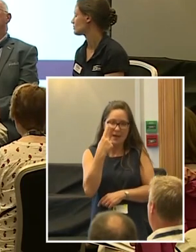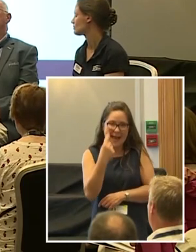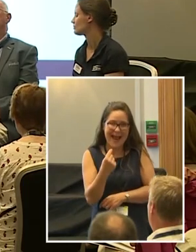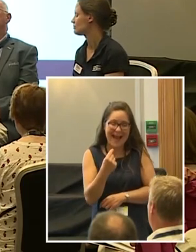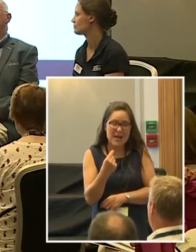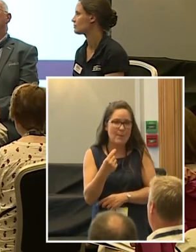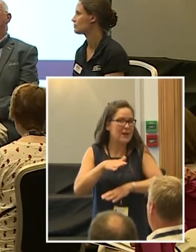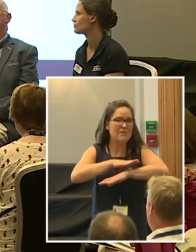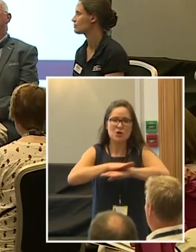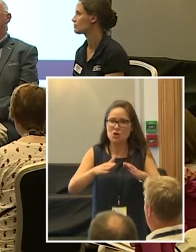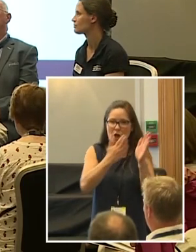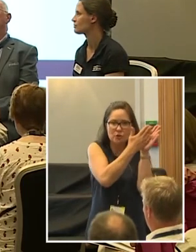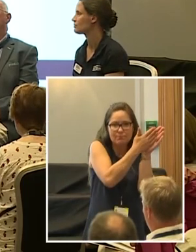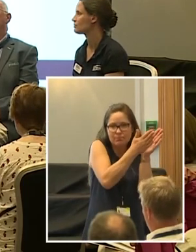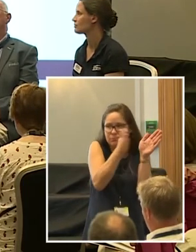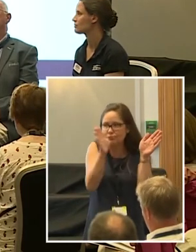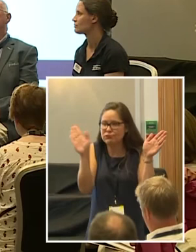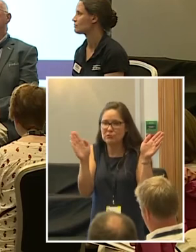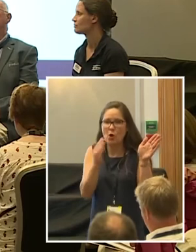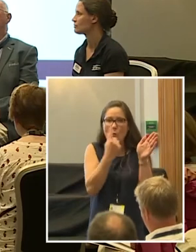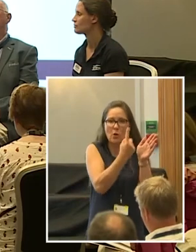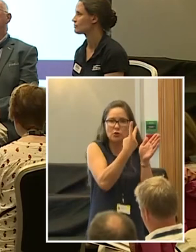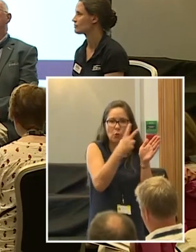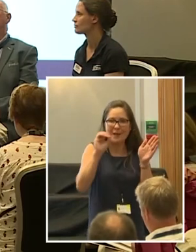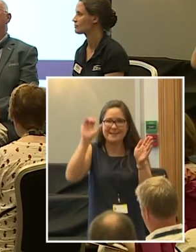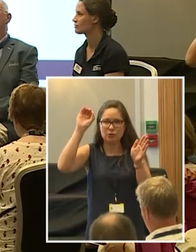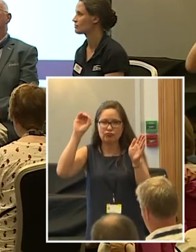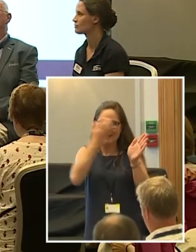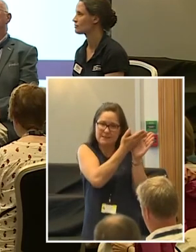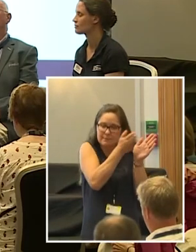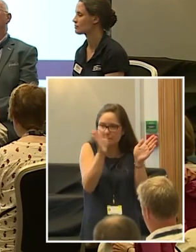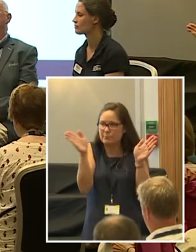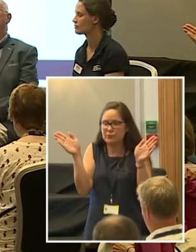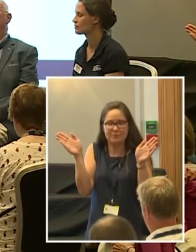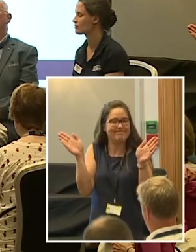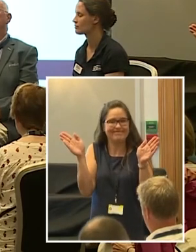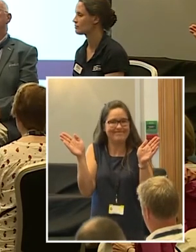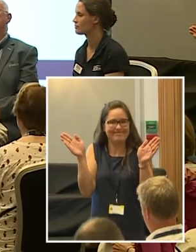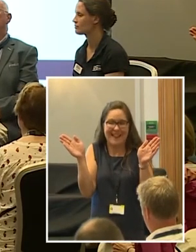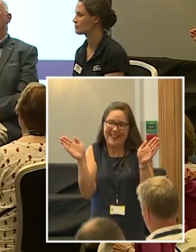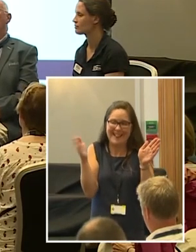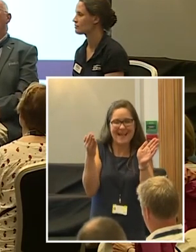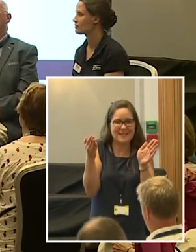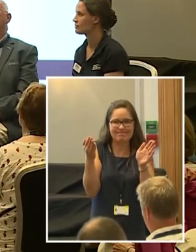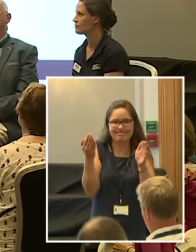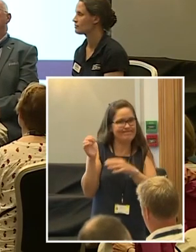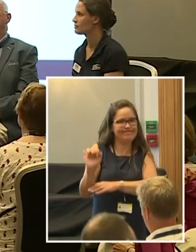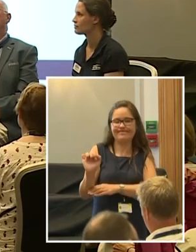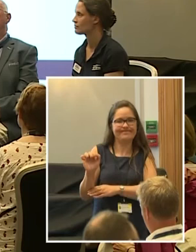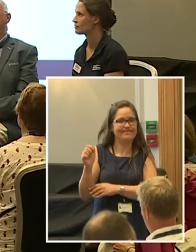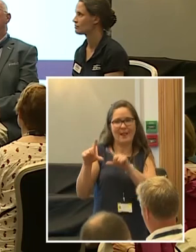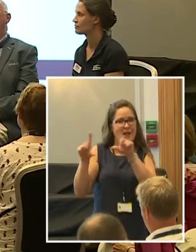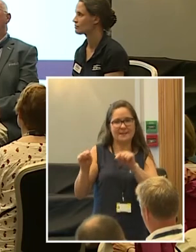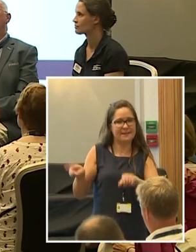120 degrees on the horizontal, then that debars you from a provisional and a full license. In